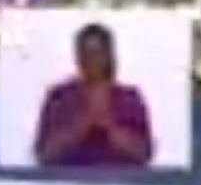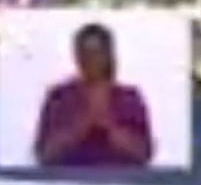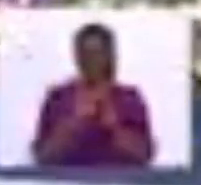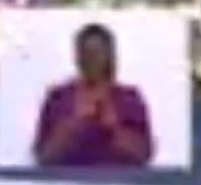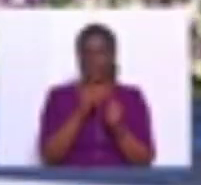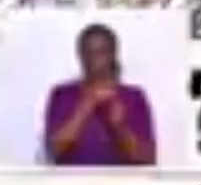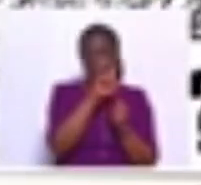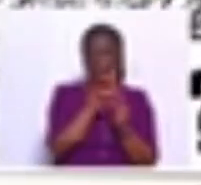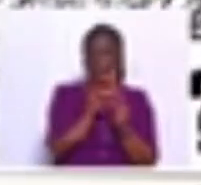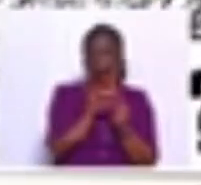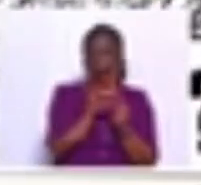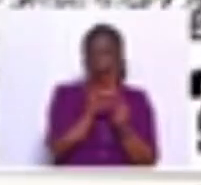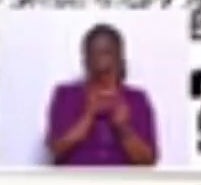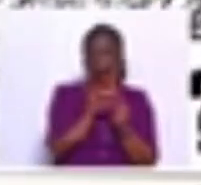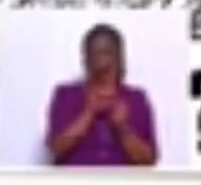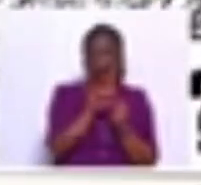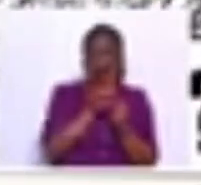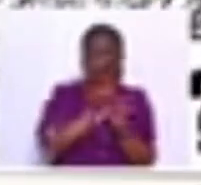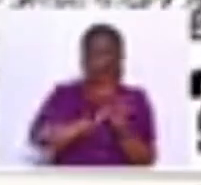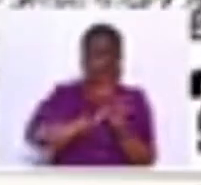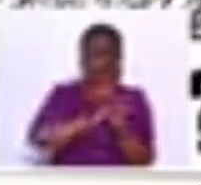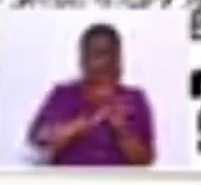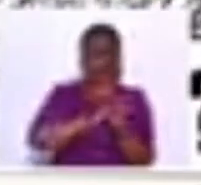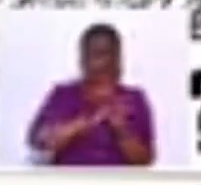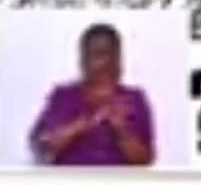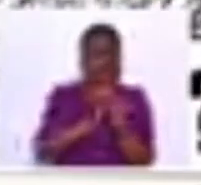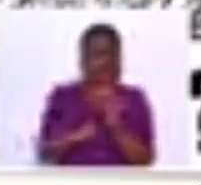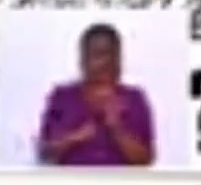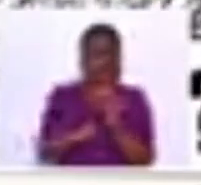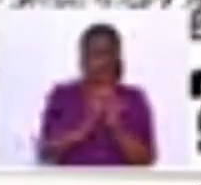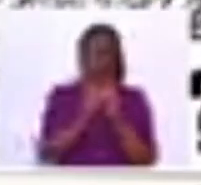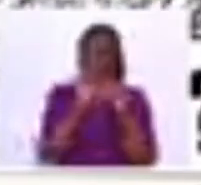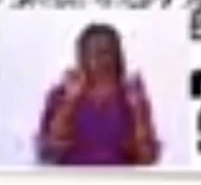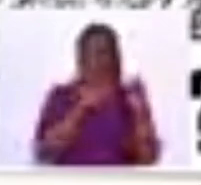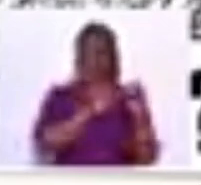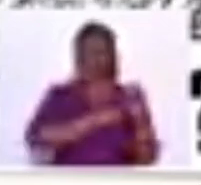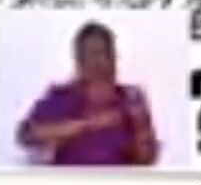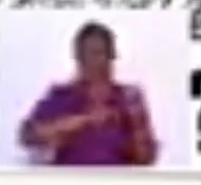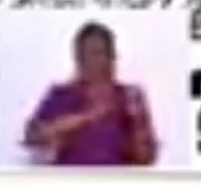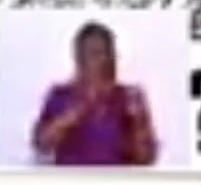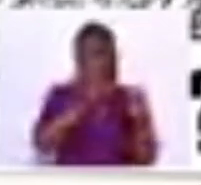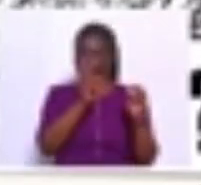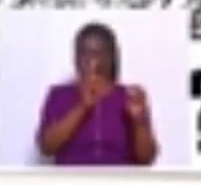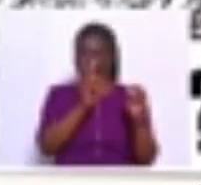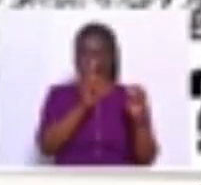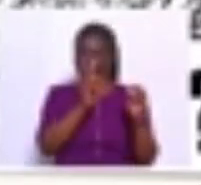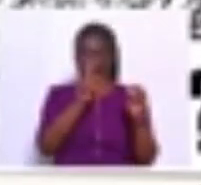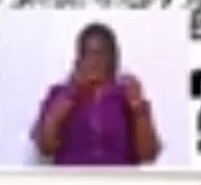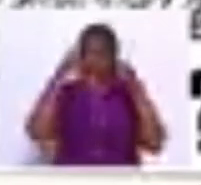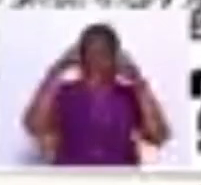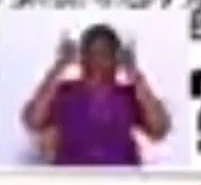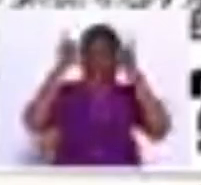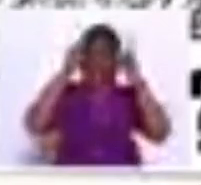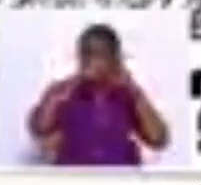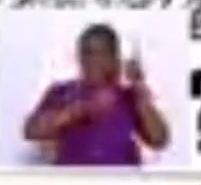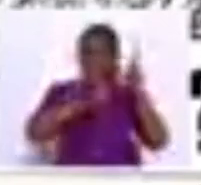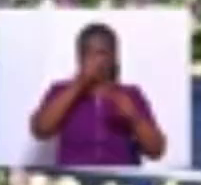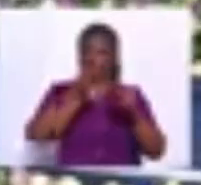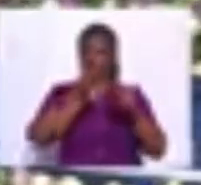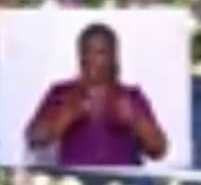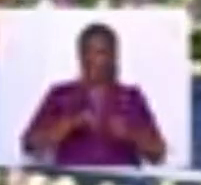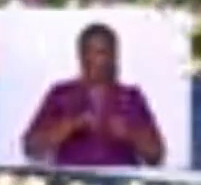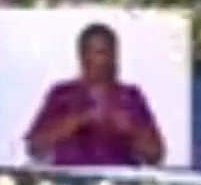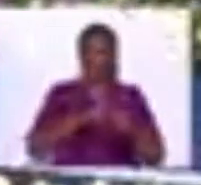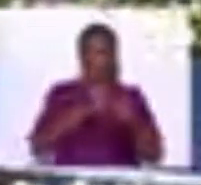natural? Is this natural? No, it's not natural. You see, cow's milk was designed to